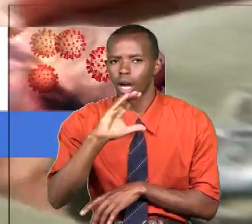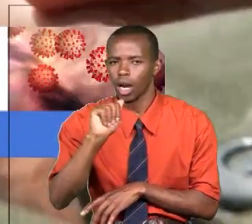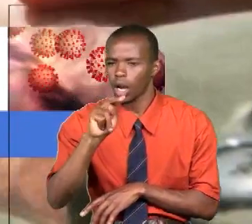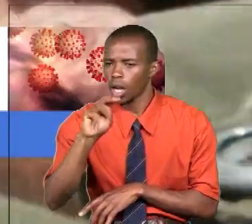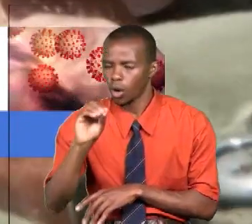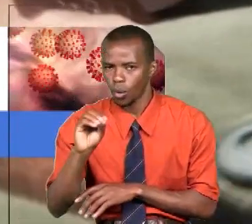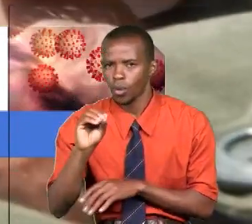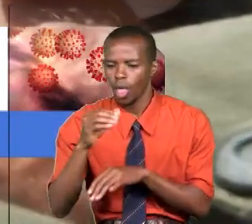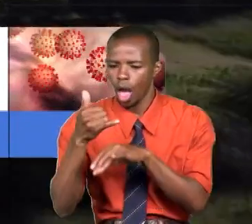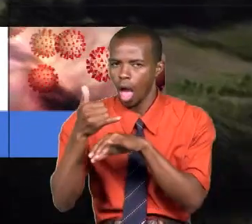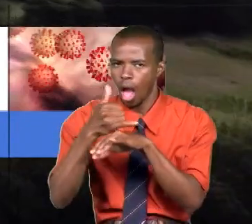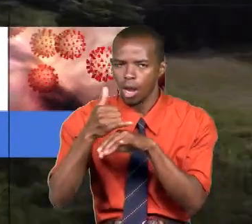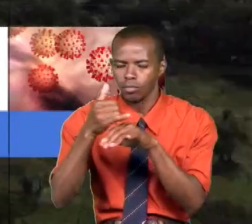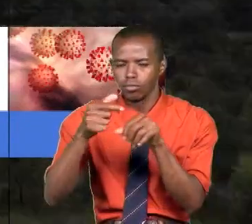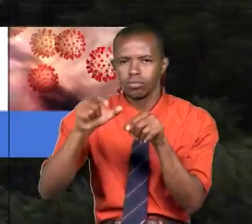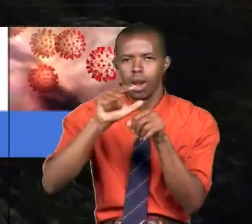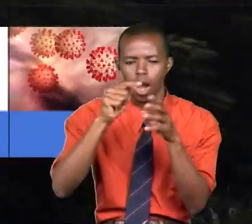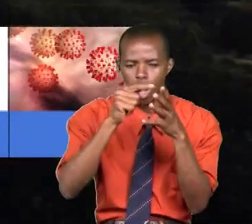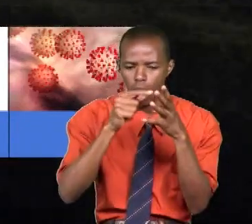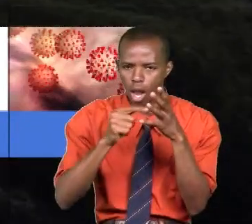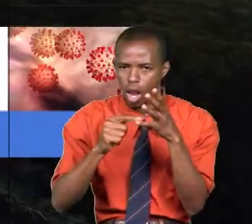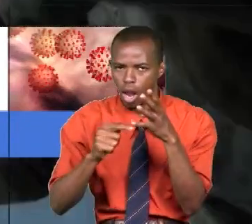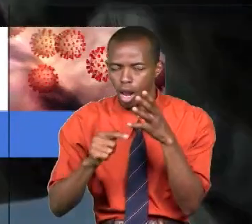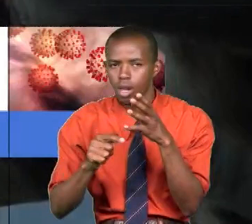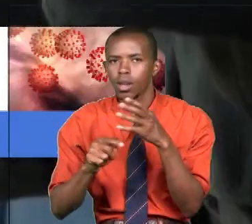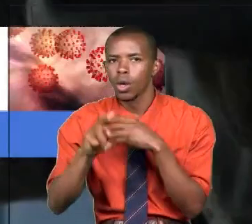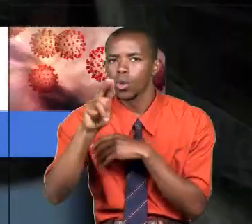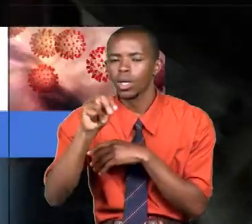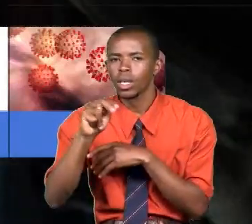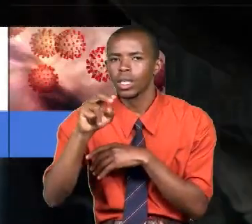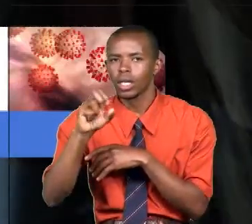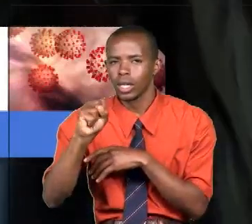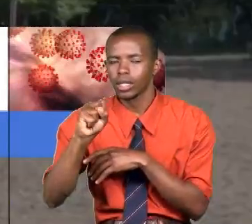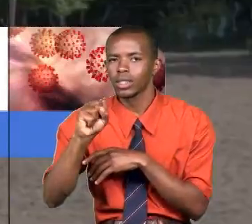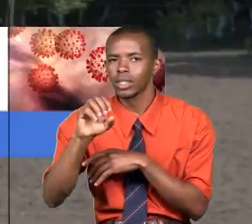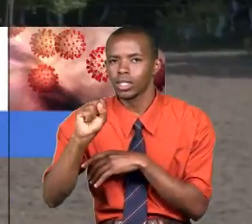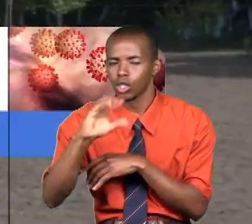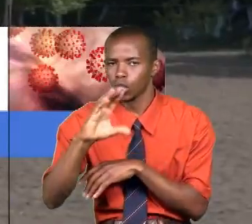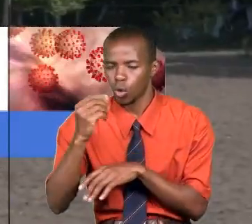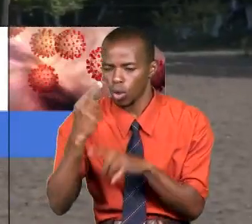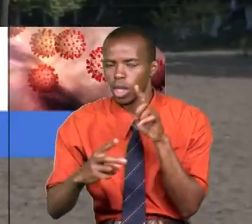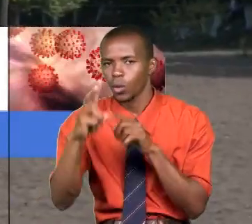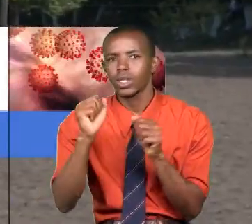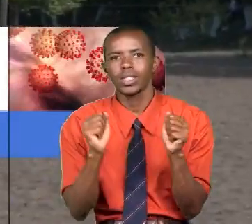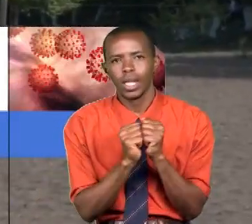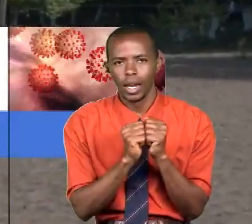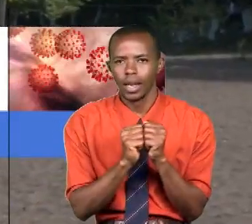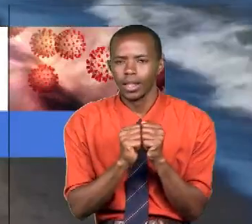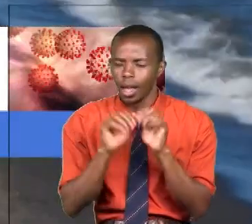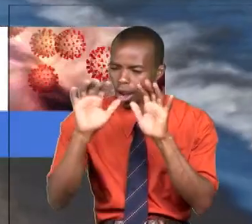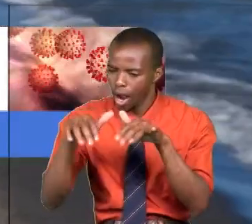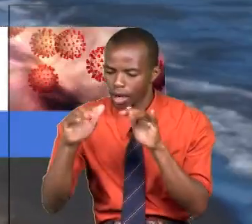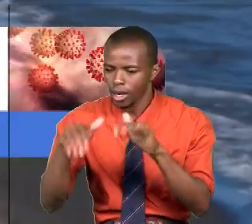The island was added to the list of the UNESCO World Network of Biosphere Reserves in 2010. In it is a garden on the island